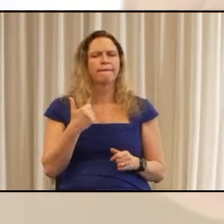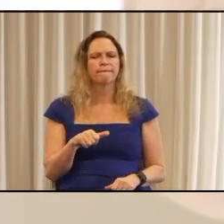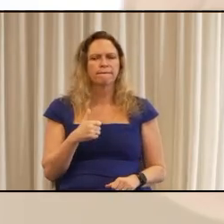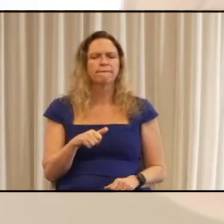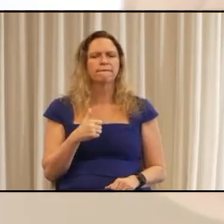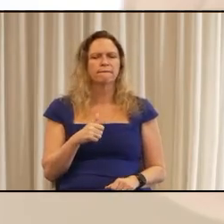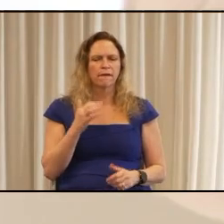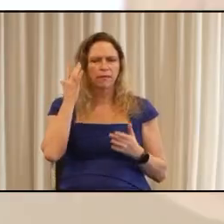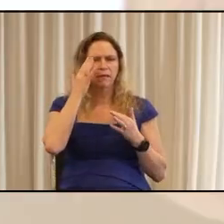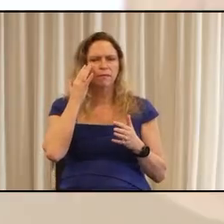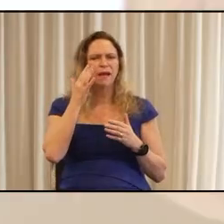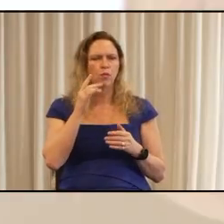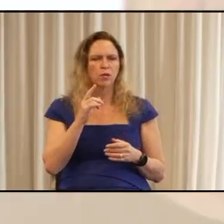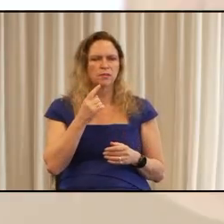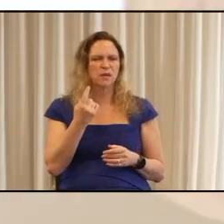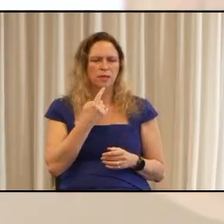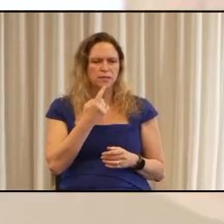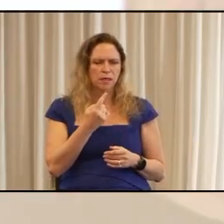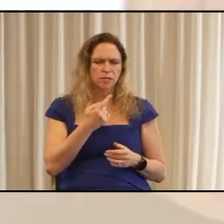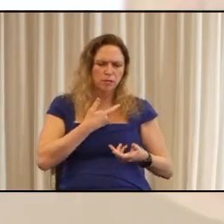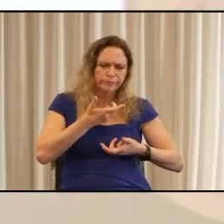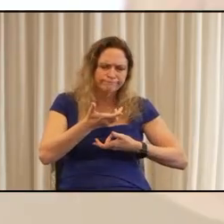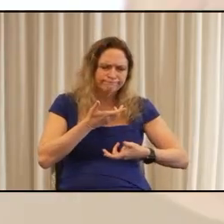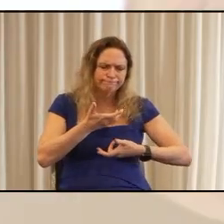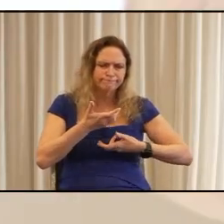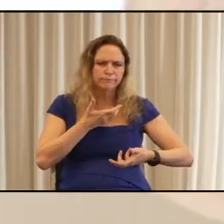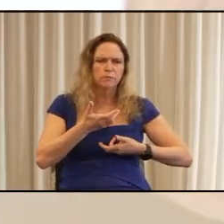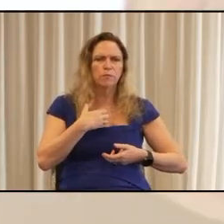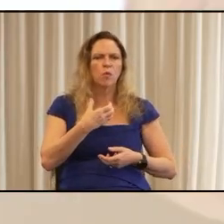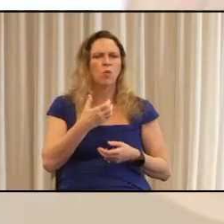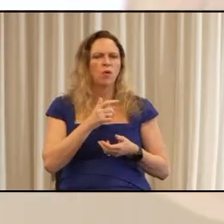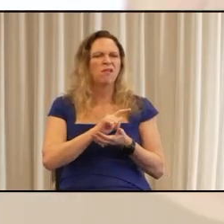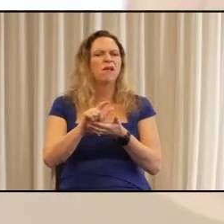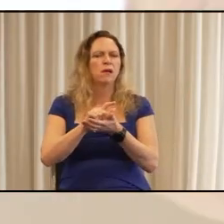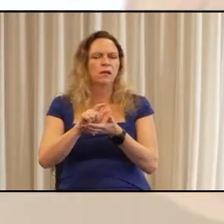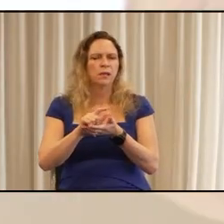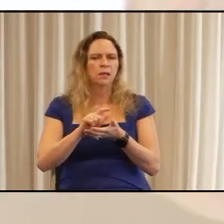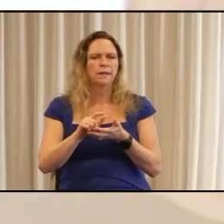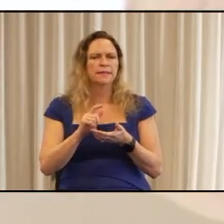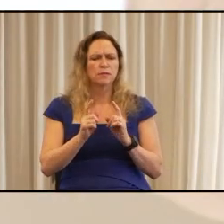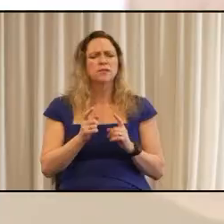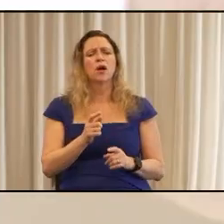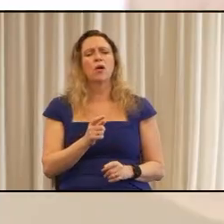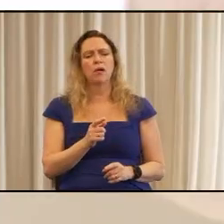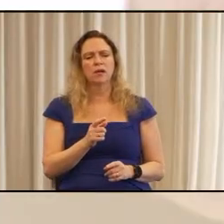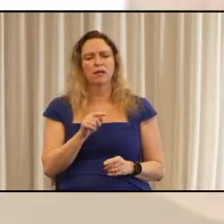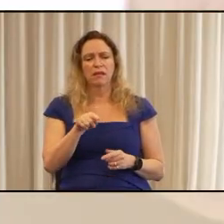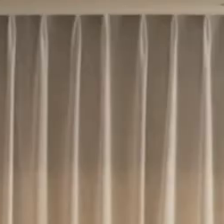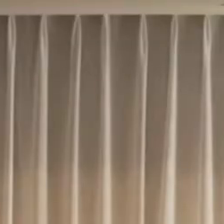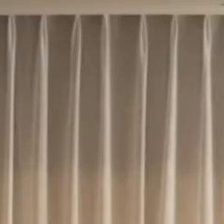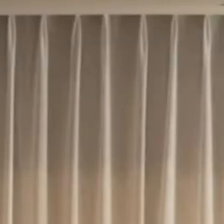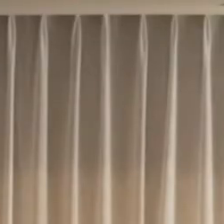have a conversation with that person and unpack it a little bit to see if there is anything in it, and it quite often something will come out of it. So that's